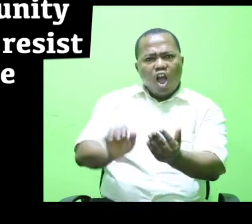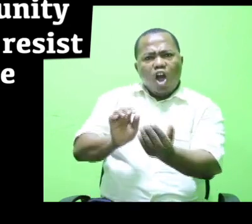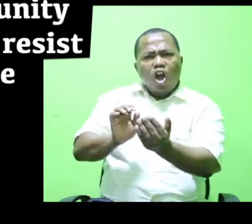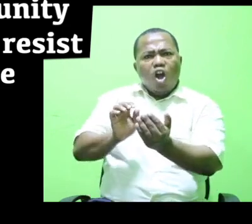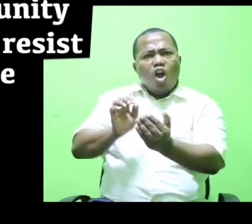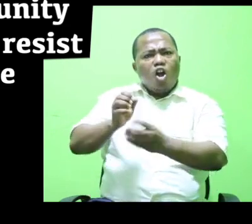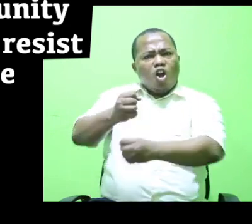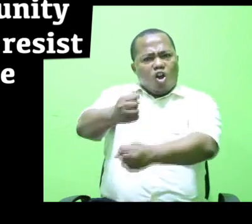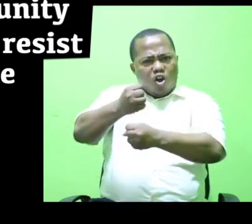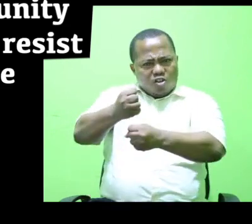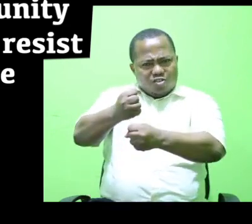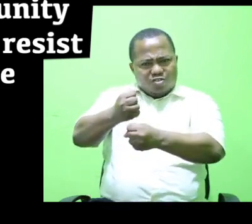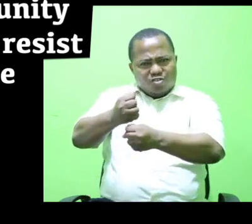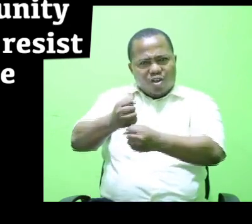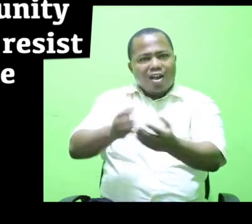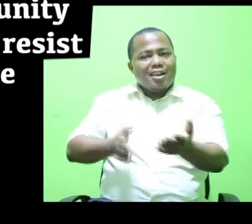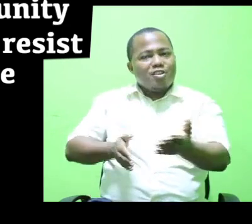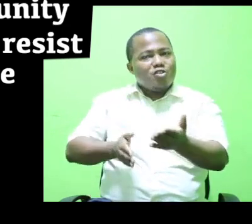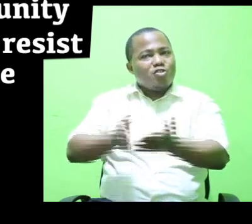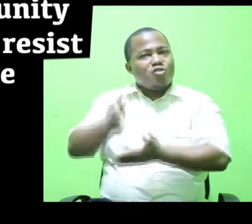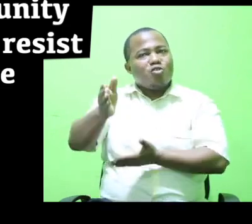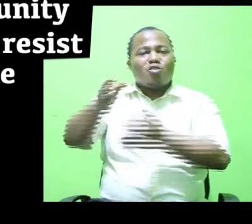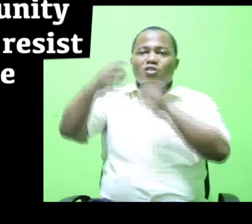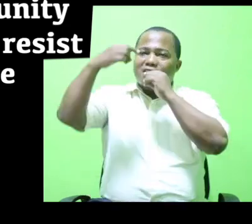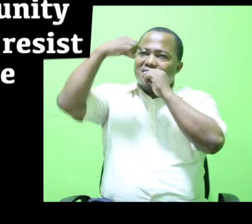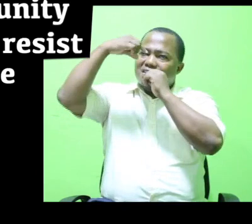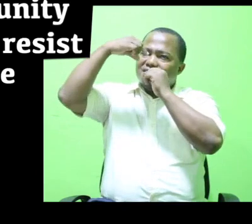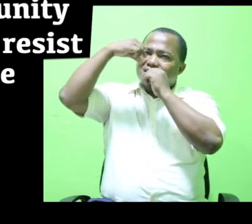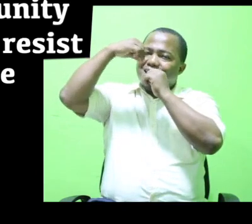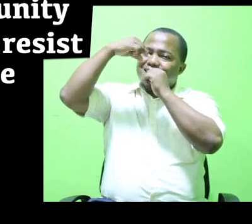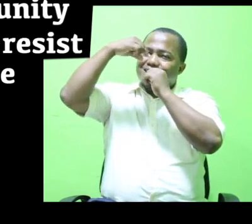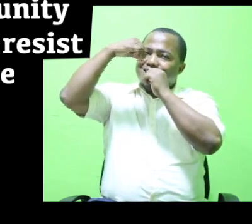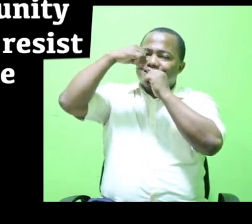Controlled through vaccination.